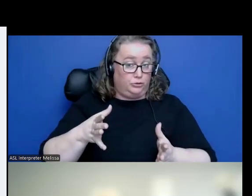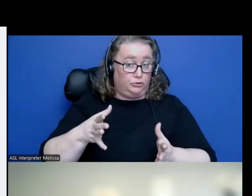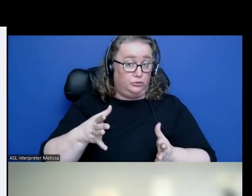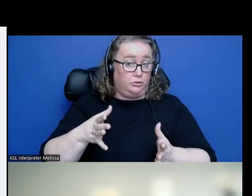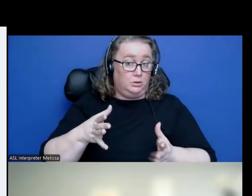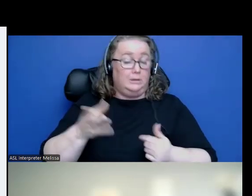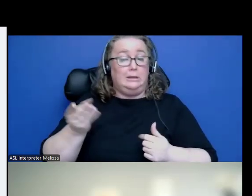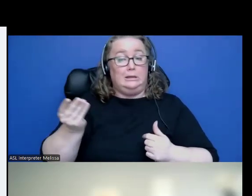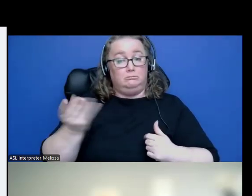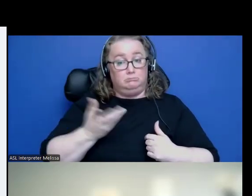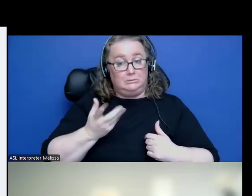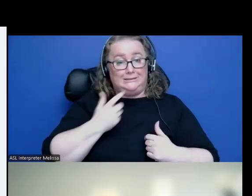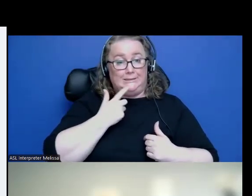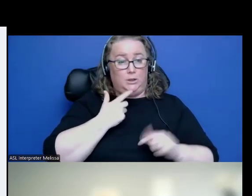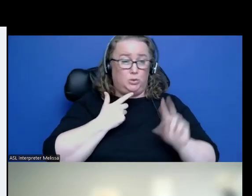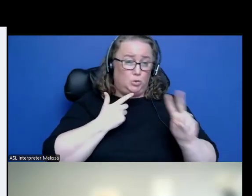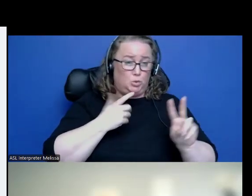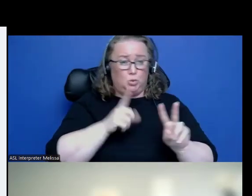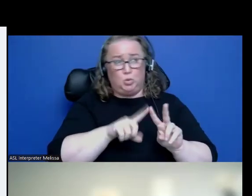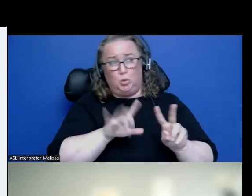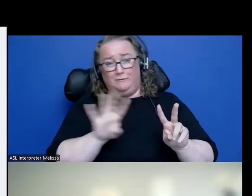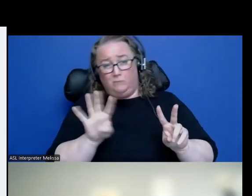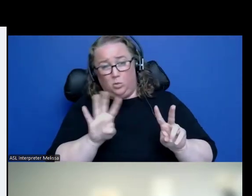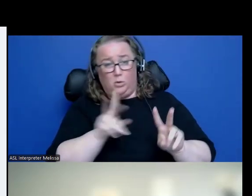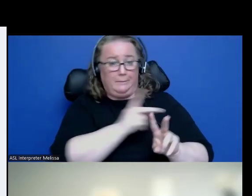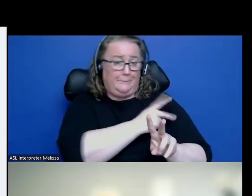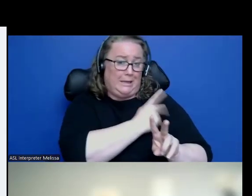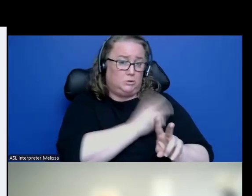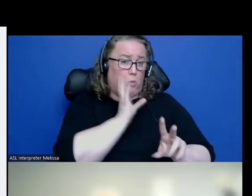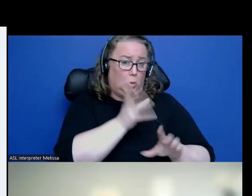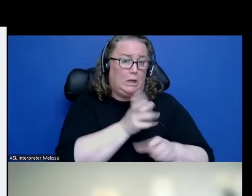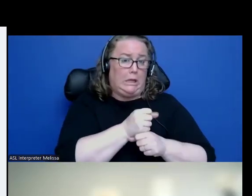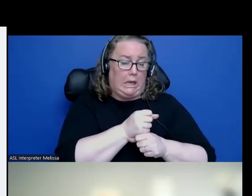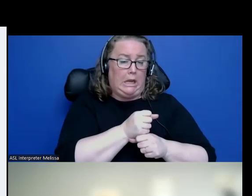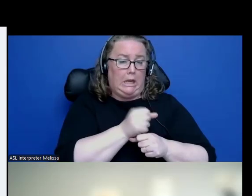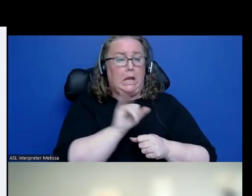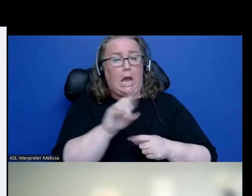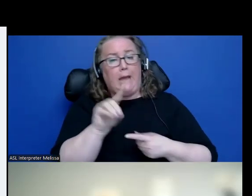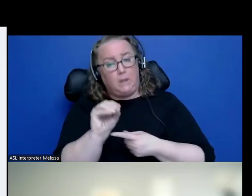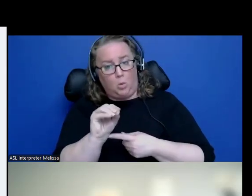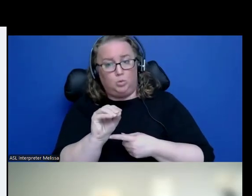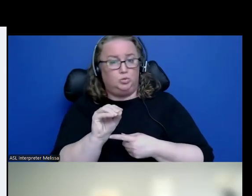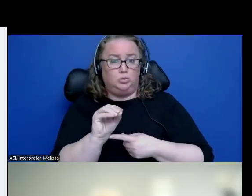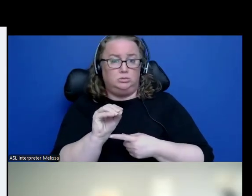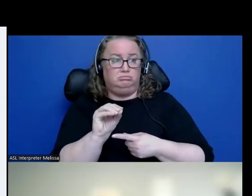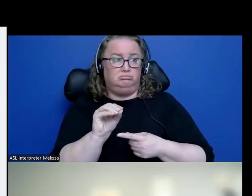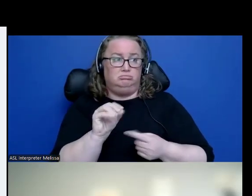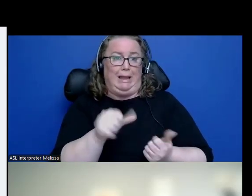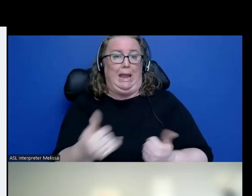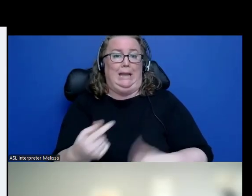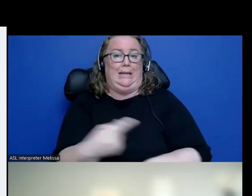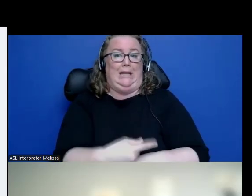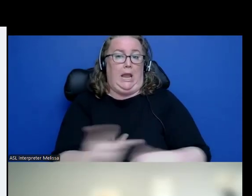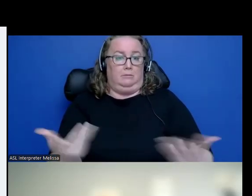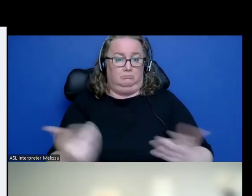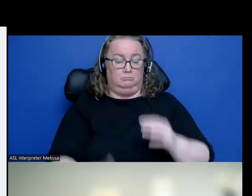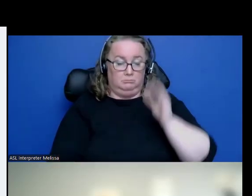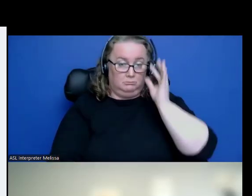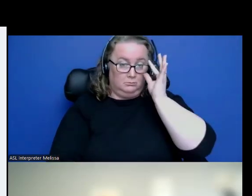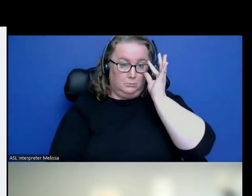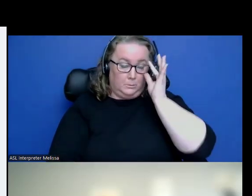2 to 4 patients approximately receive IDOs on any given day,